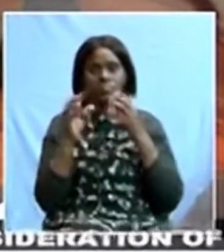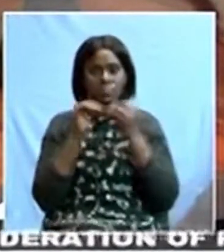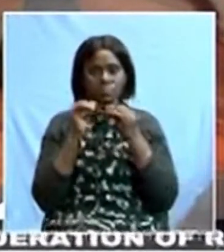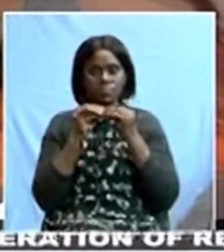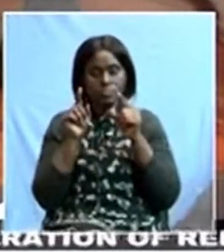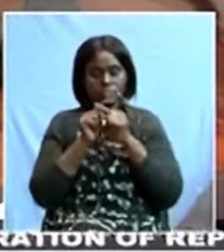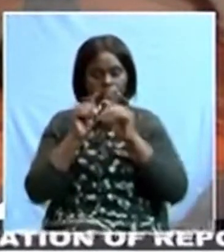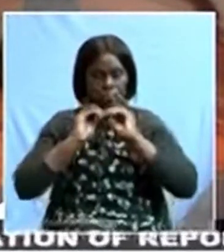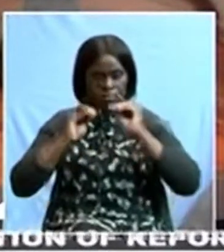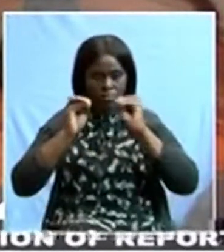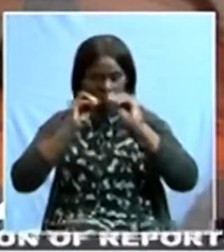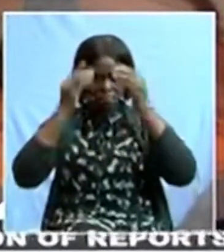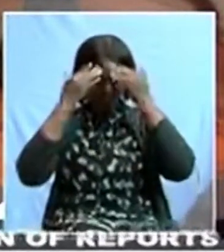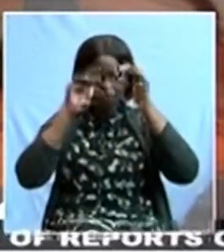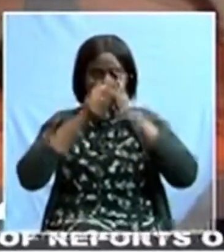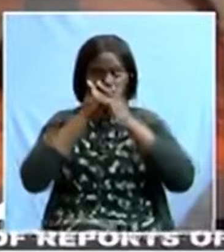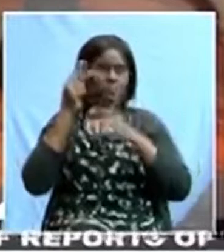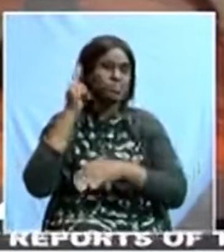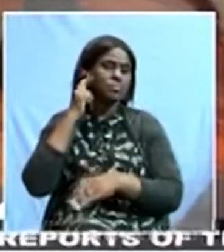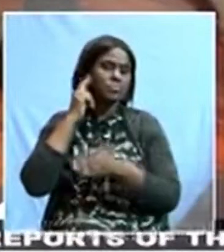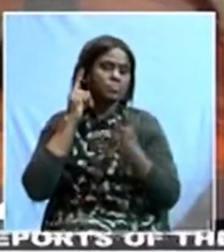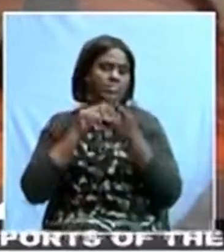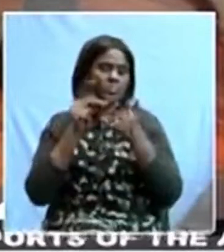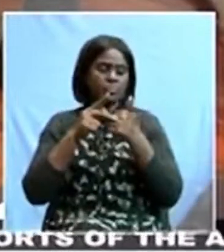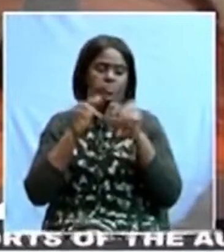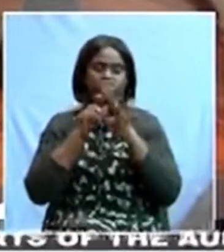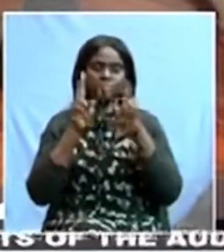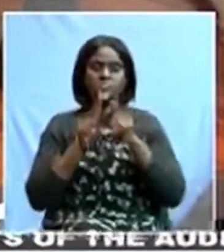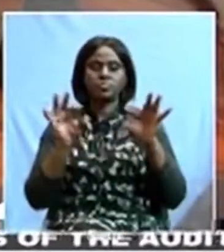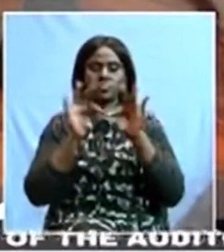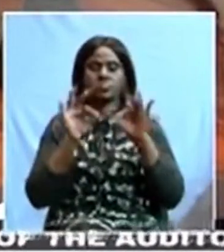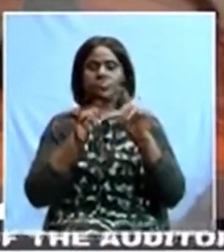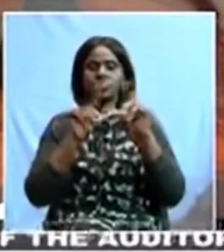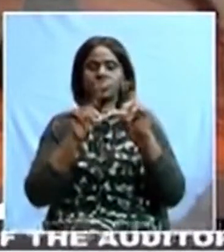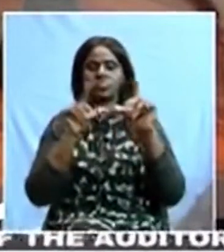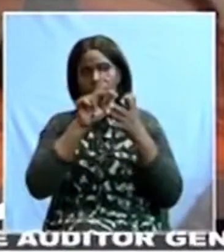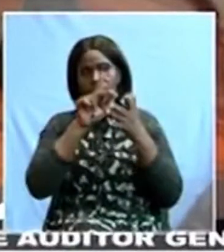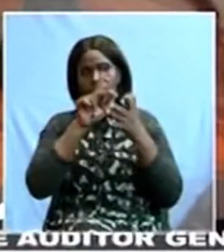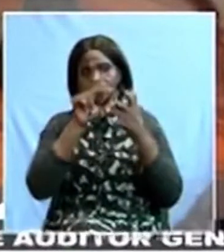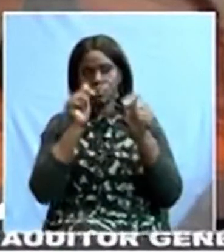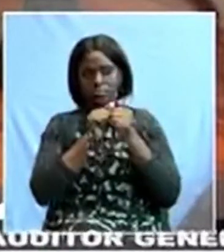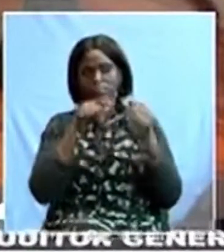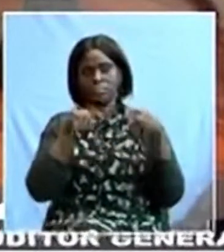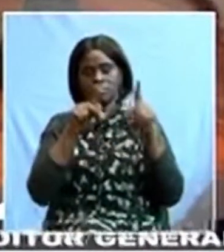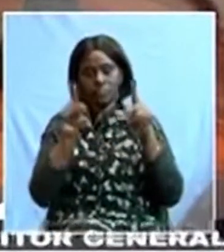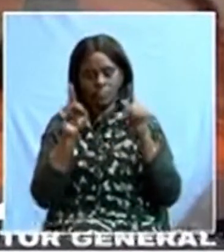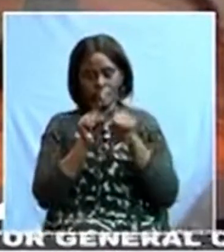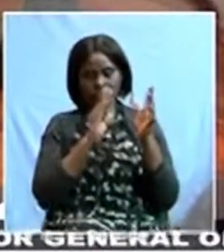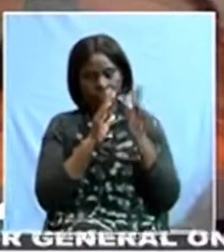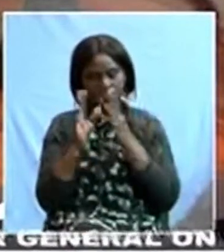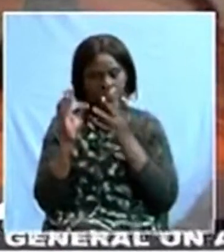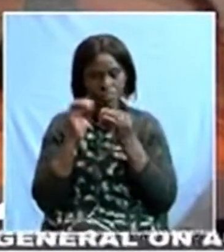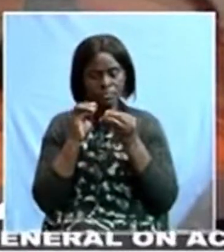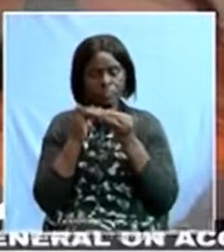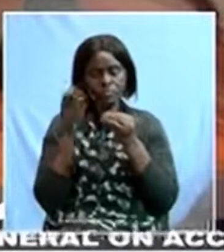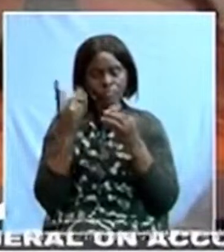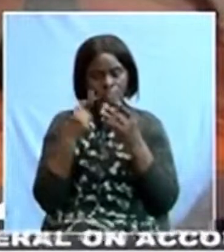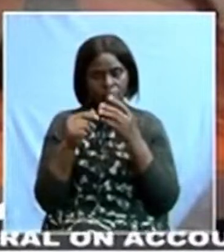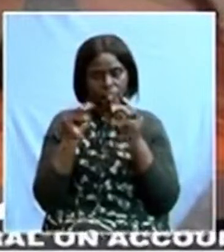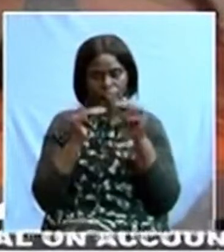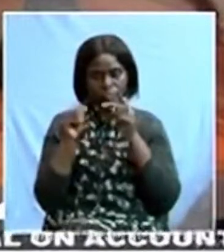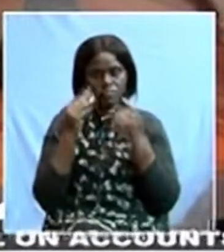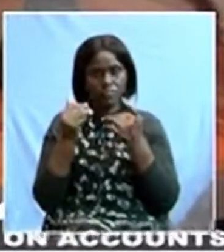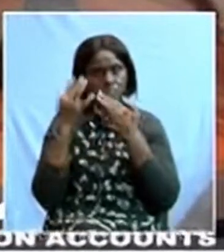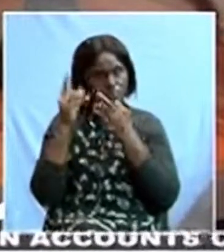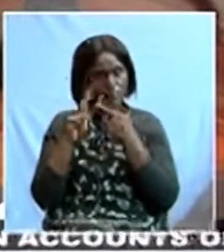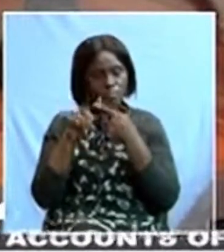by sensitization through radio programs on the importance of paying licenses and permits. Remedial measures. Management